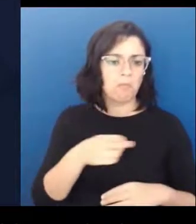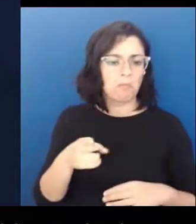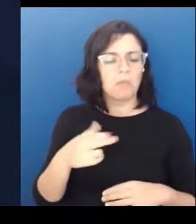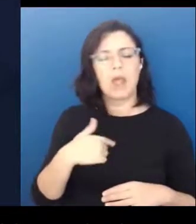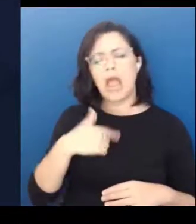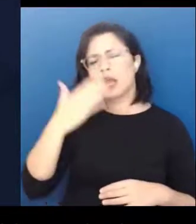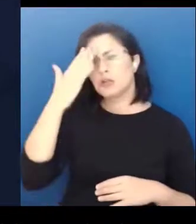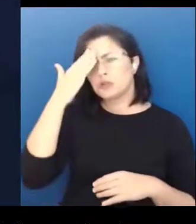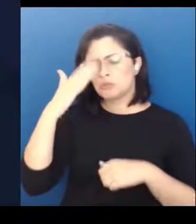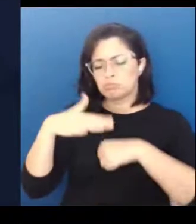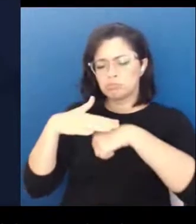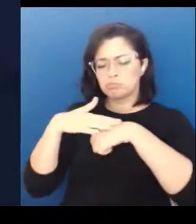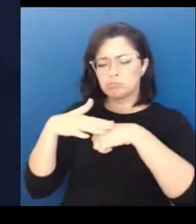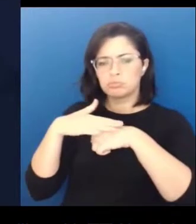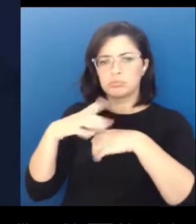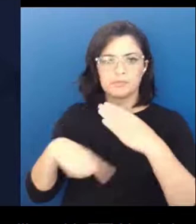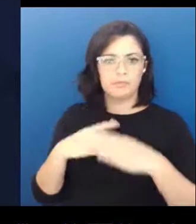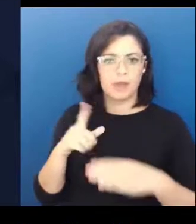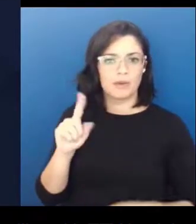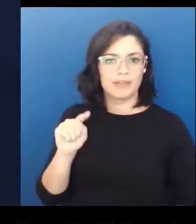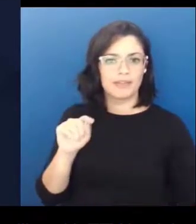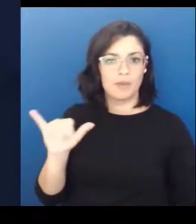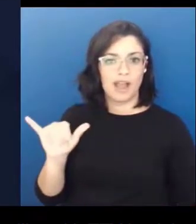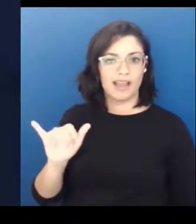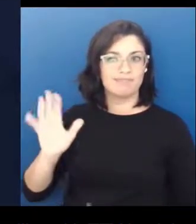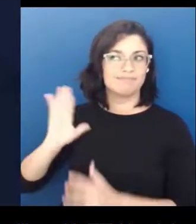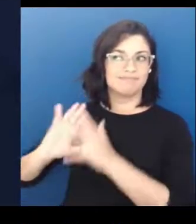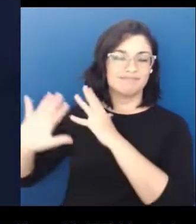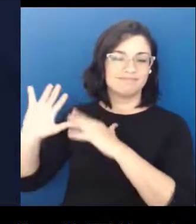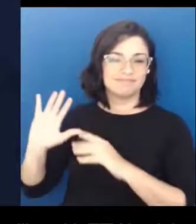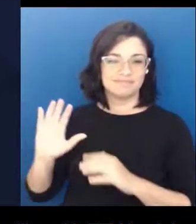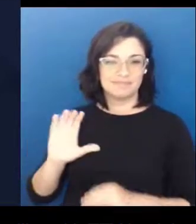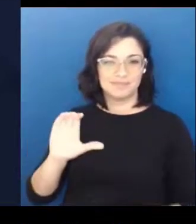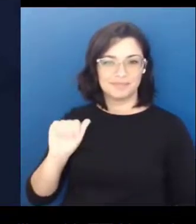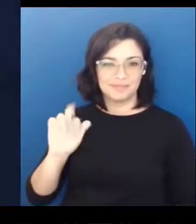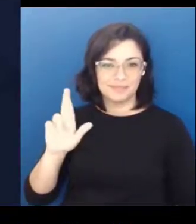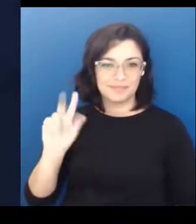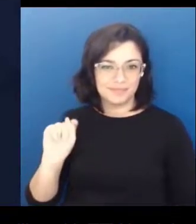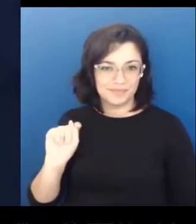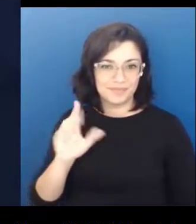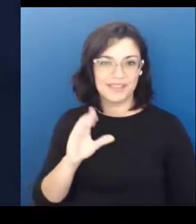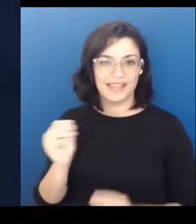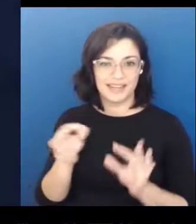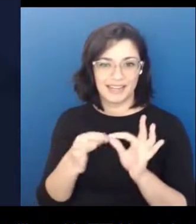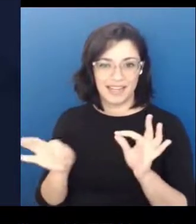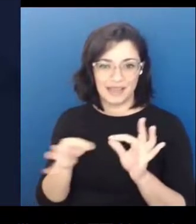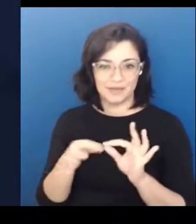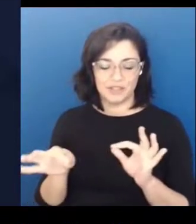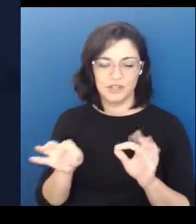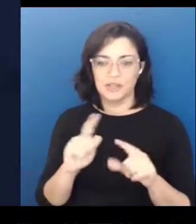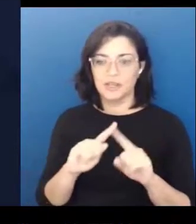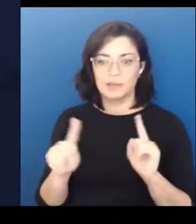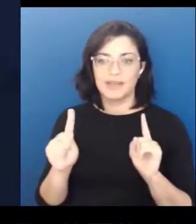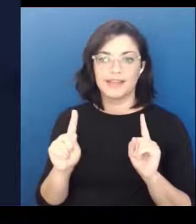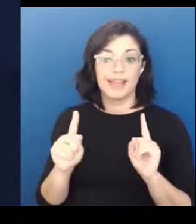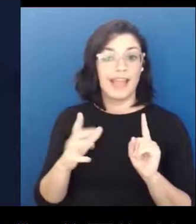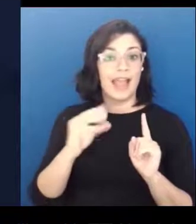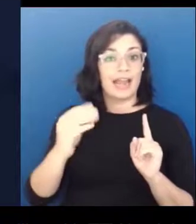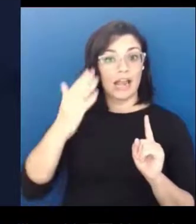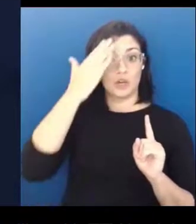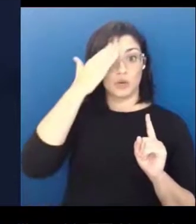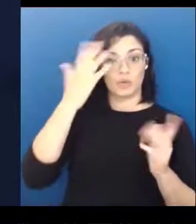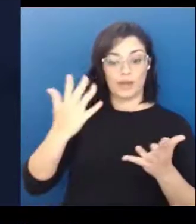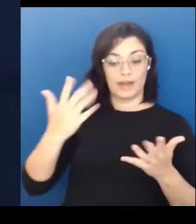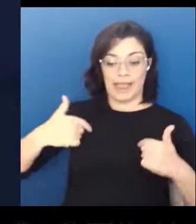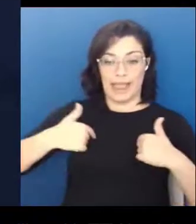TTY back in the old day, CART, and captioning, but I knew what I needed to improve my